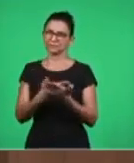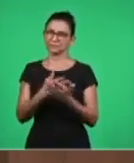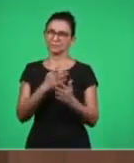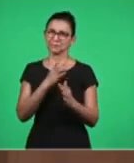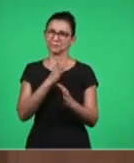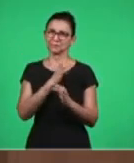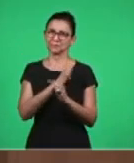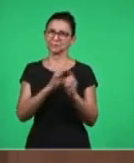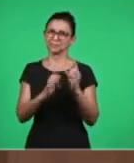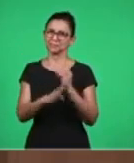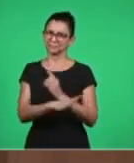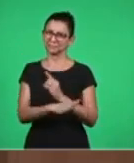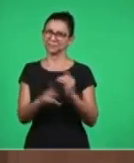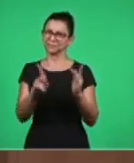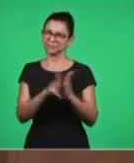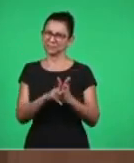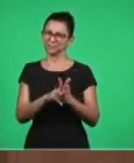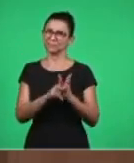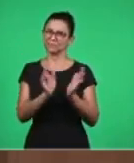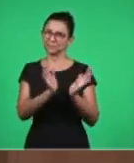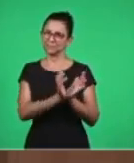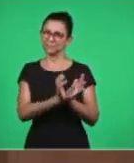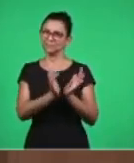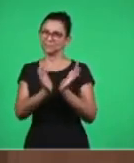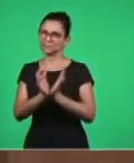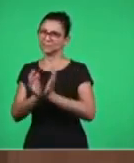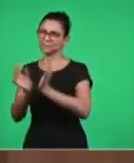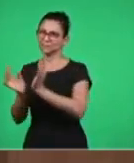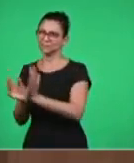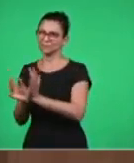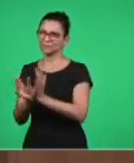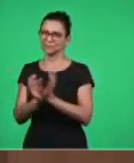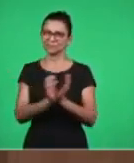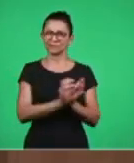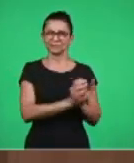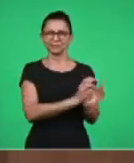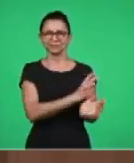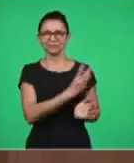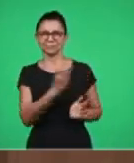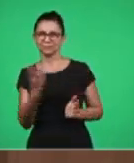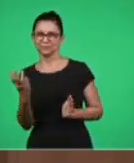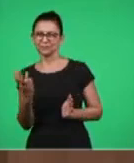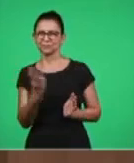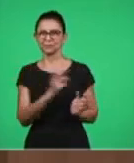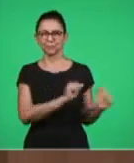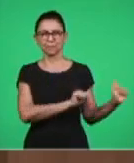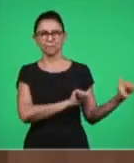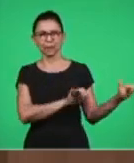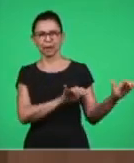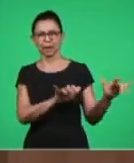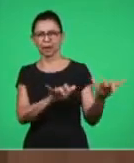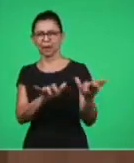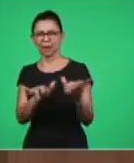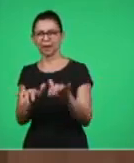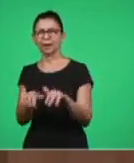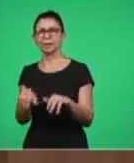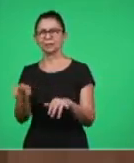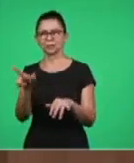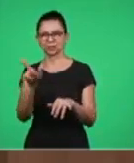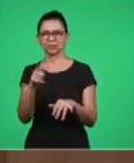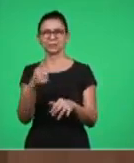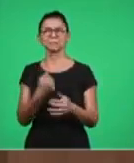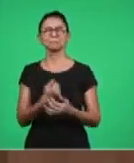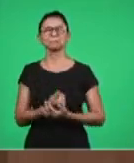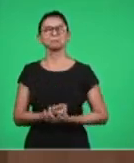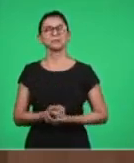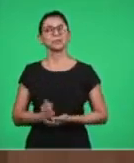from of the Sunday school so that they are going to go to their own classes. And surely they have already received their